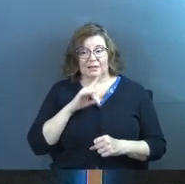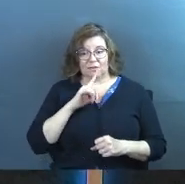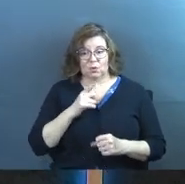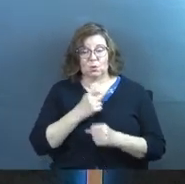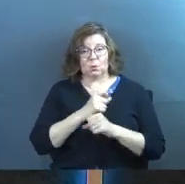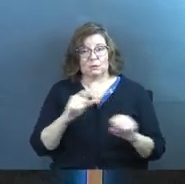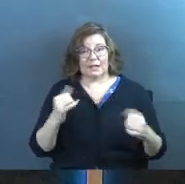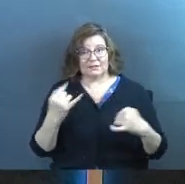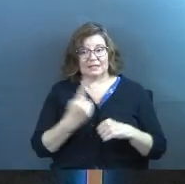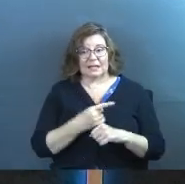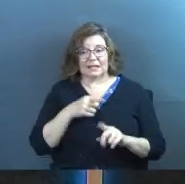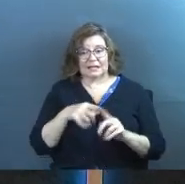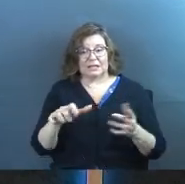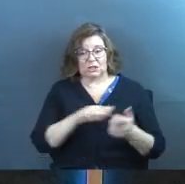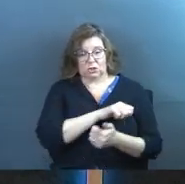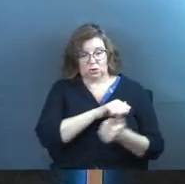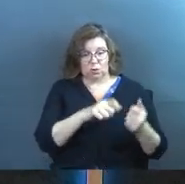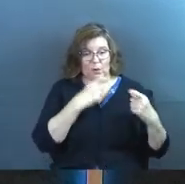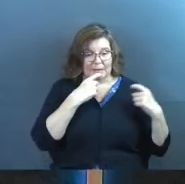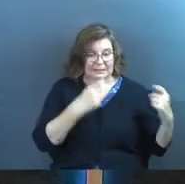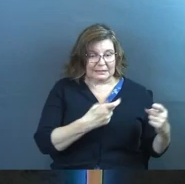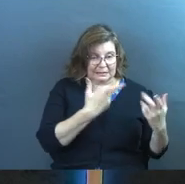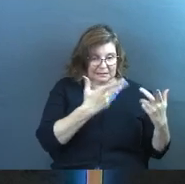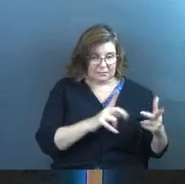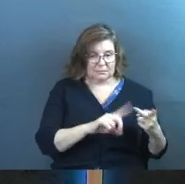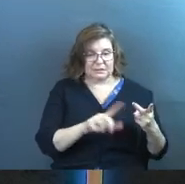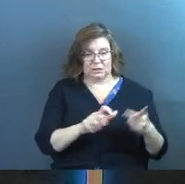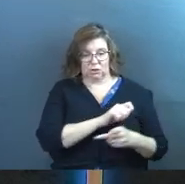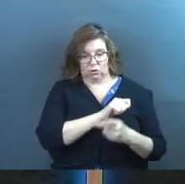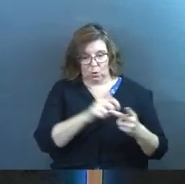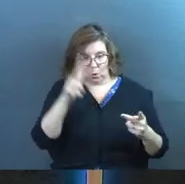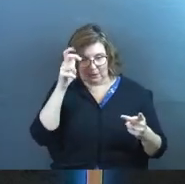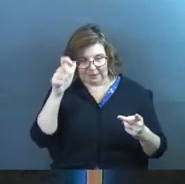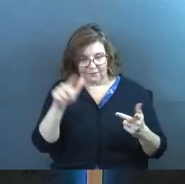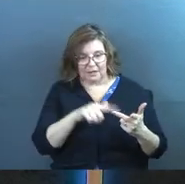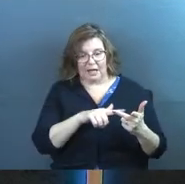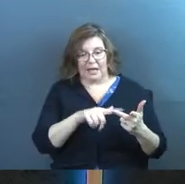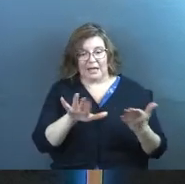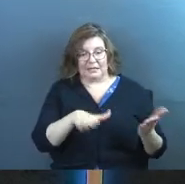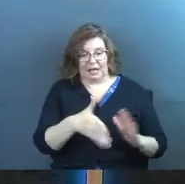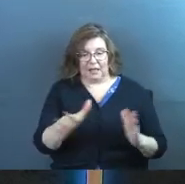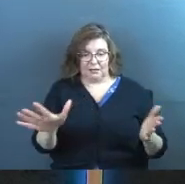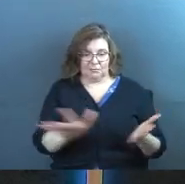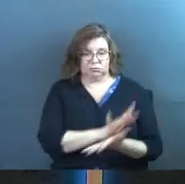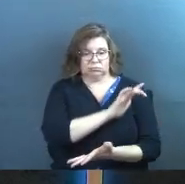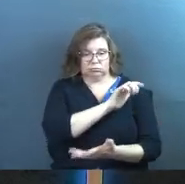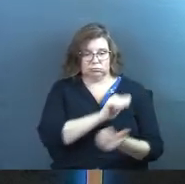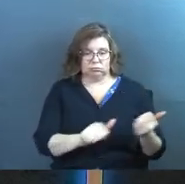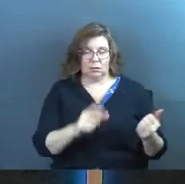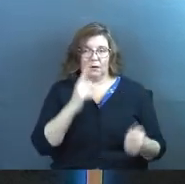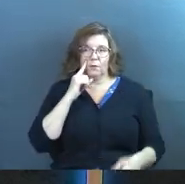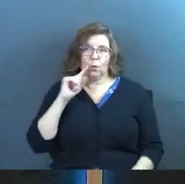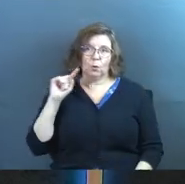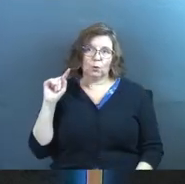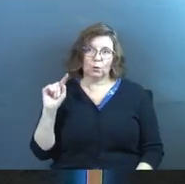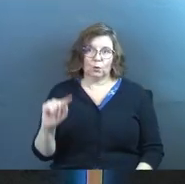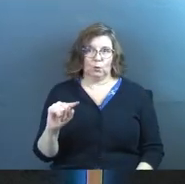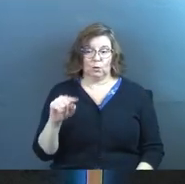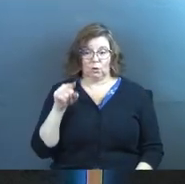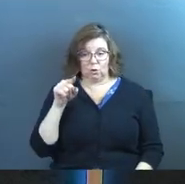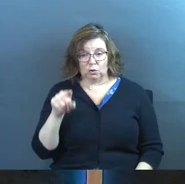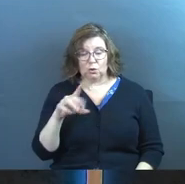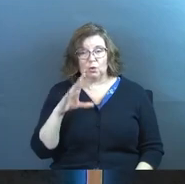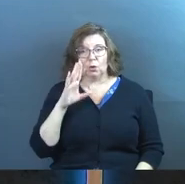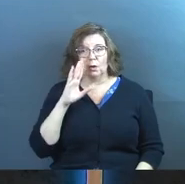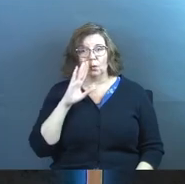were saved today, he destroyed sin, he destroyed the devil, and he put death to death for you. Because you